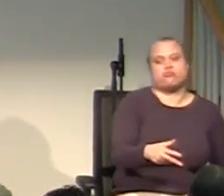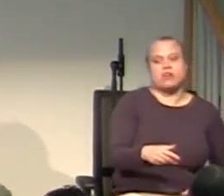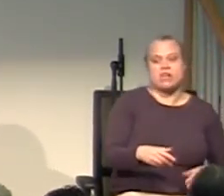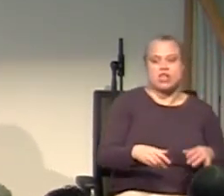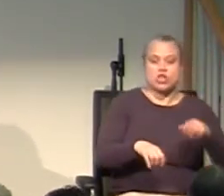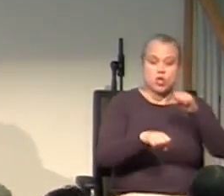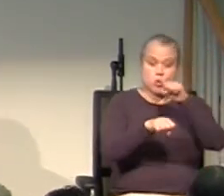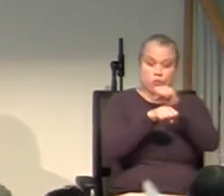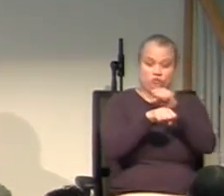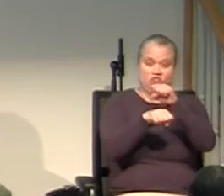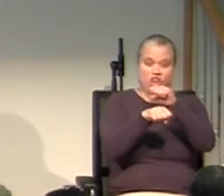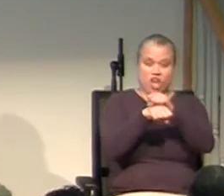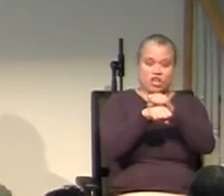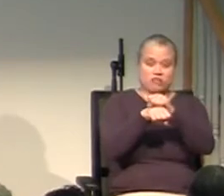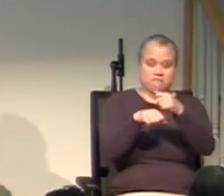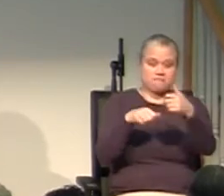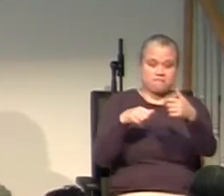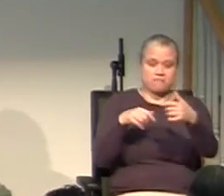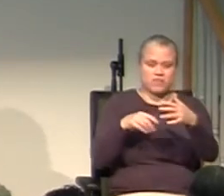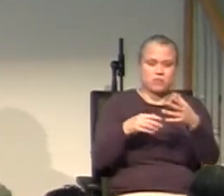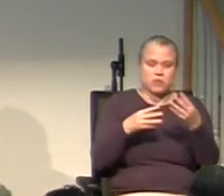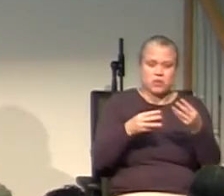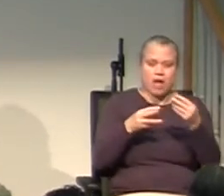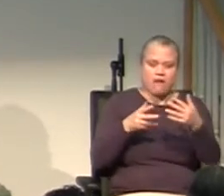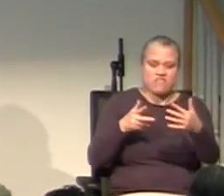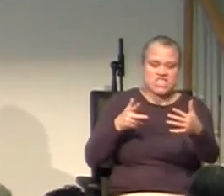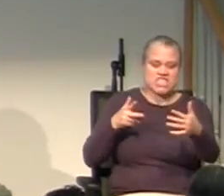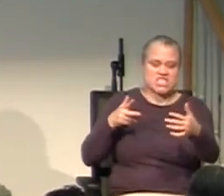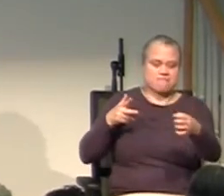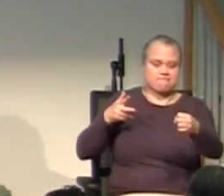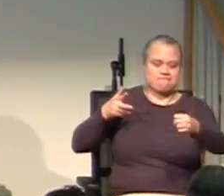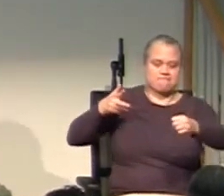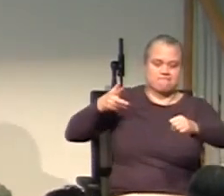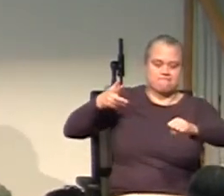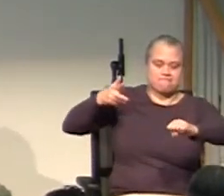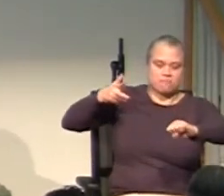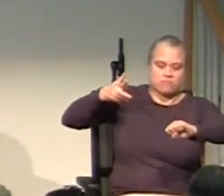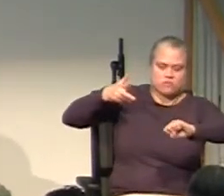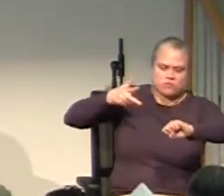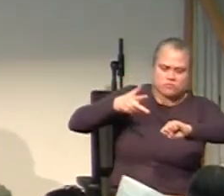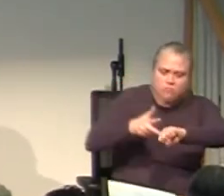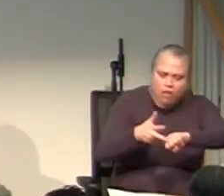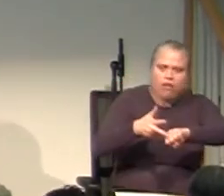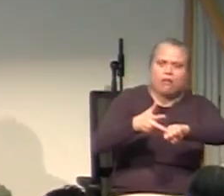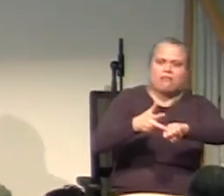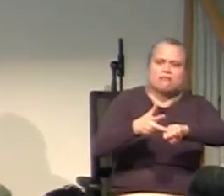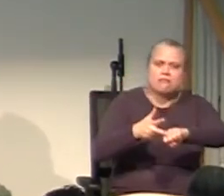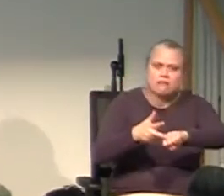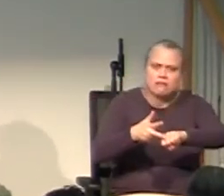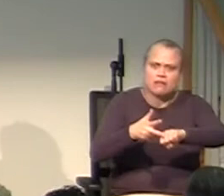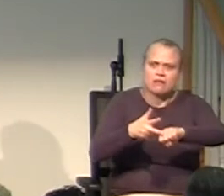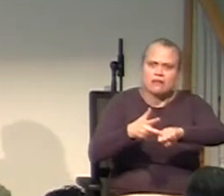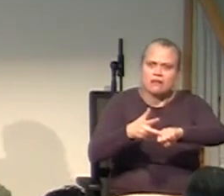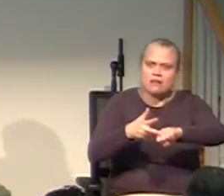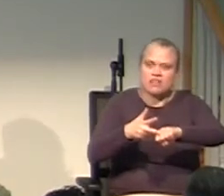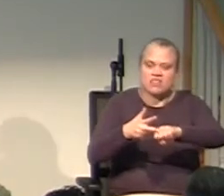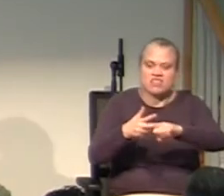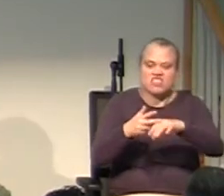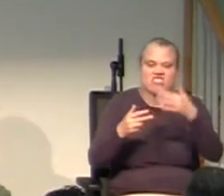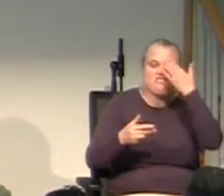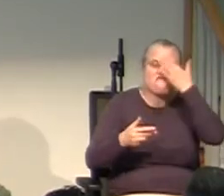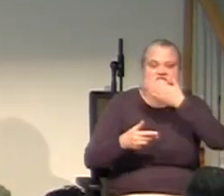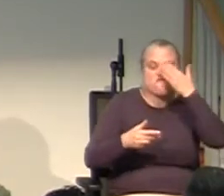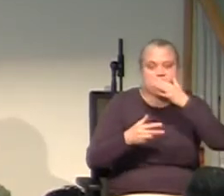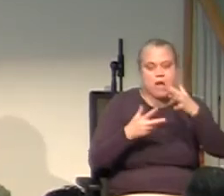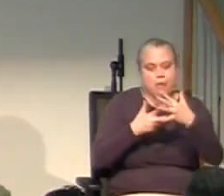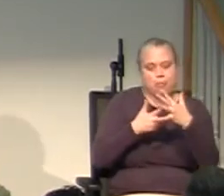was approaching that was soft. And so I came to a soft stop. Now, it caved the